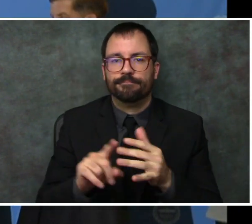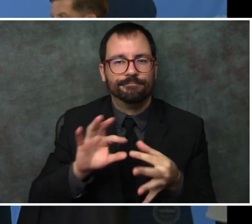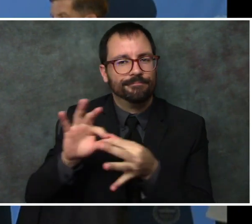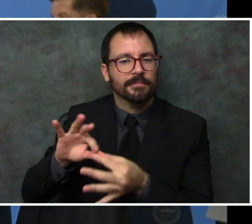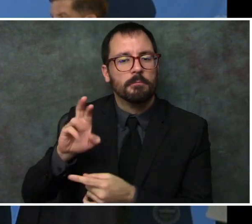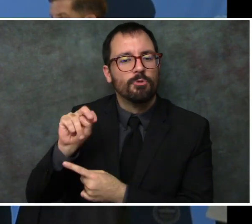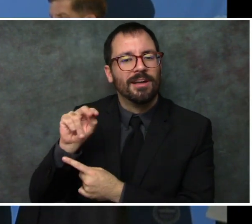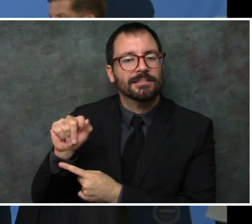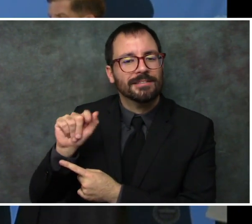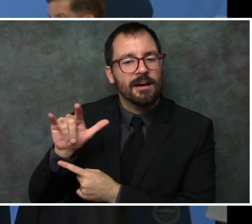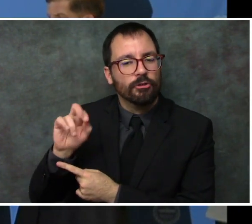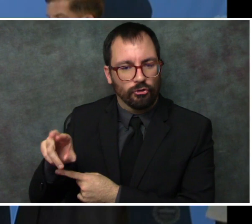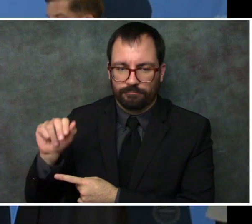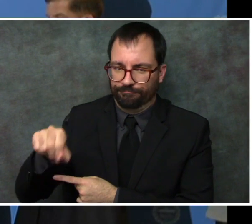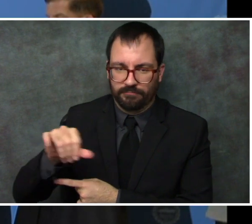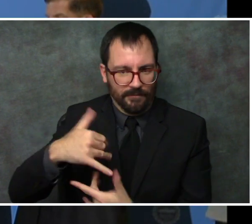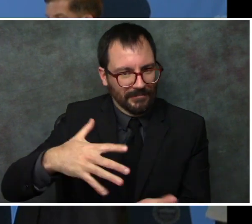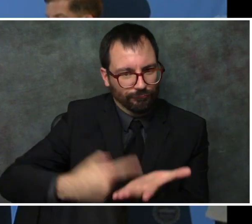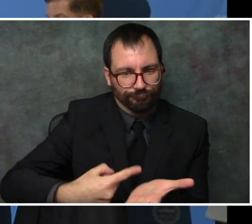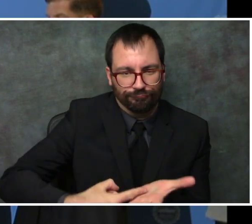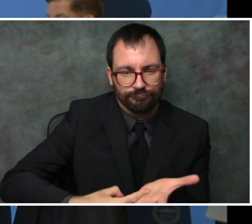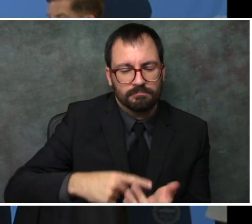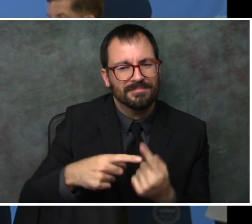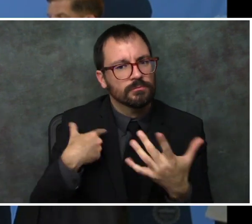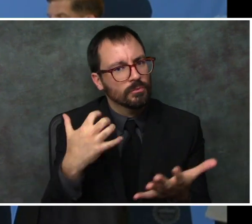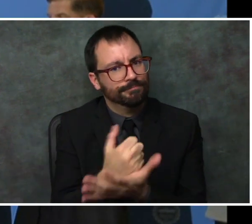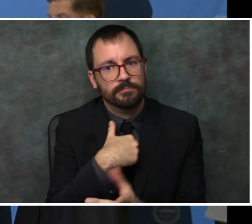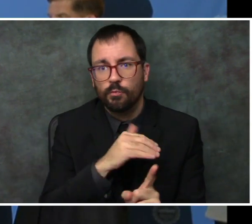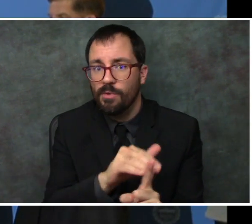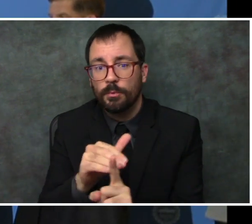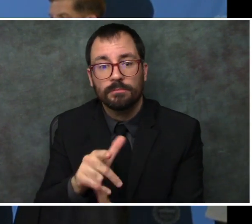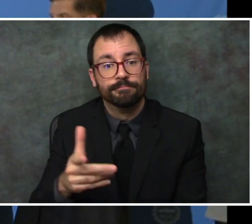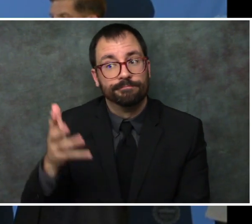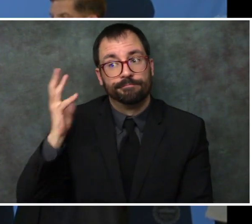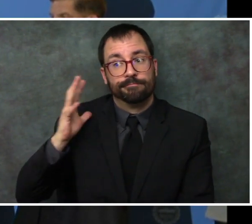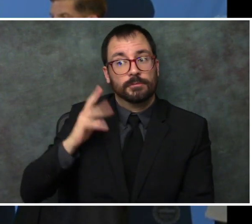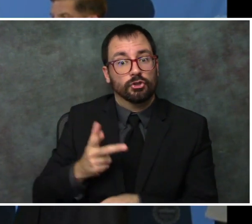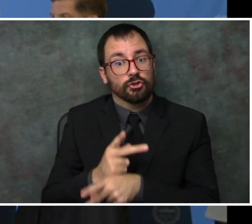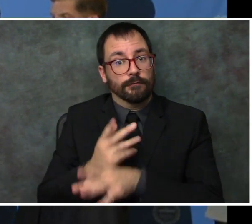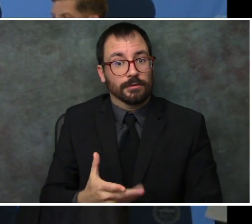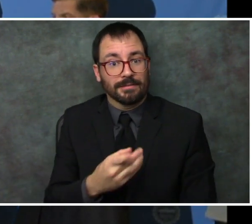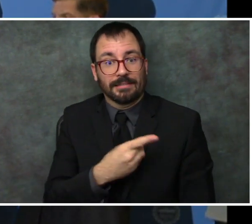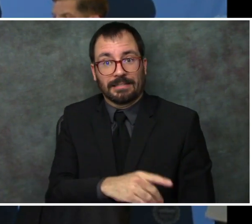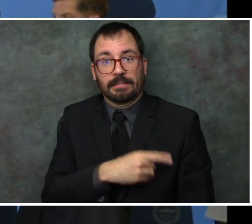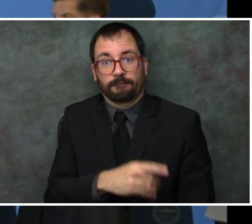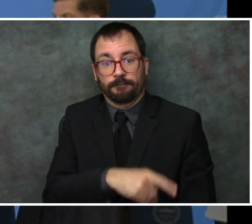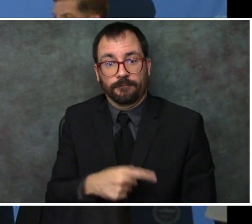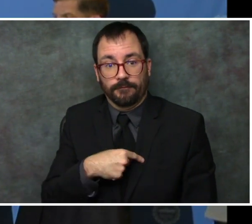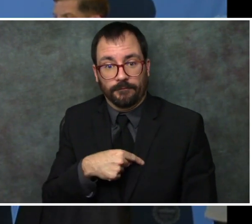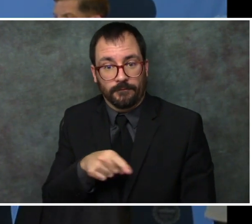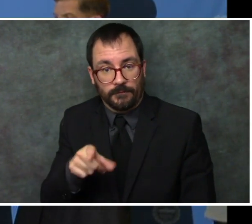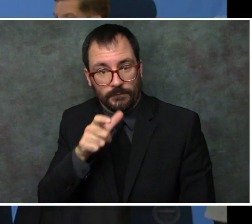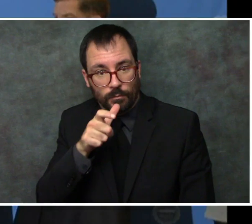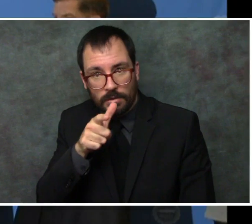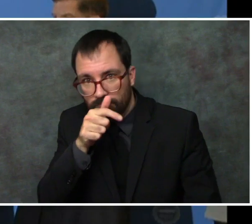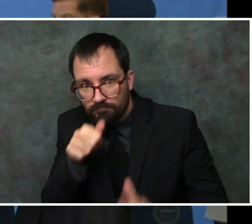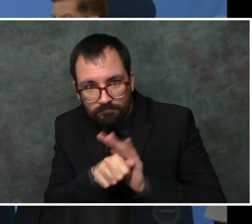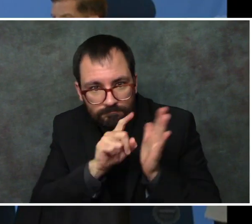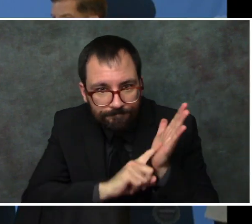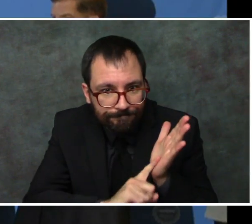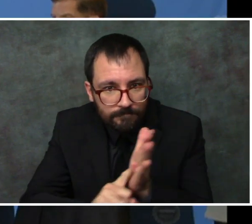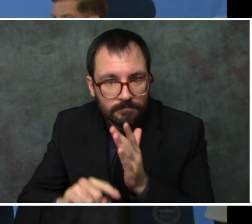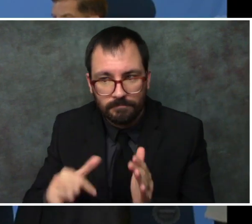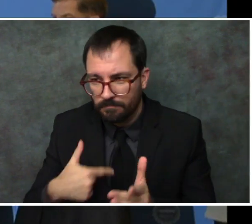as a former supervisor of detectives and having several hundred court cases, you can't just write an affidavit